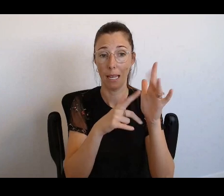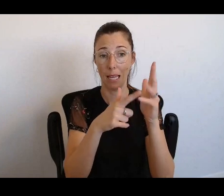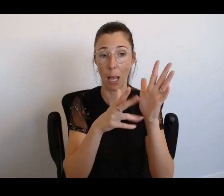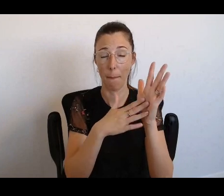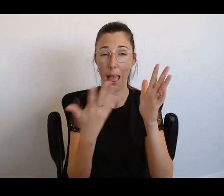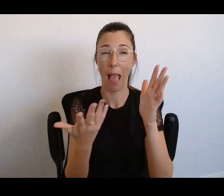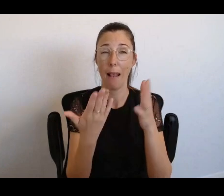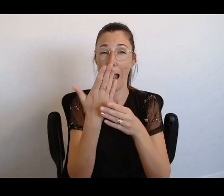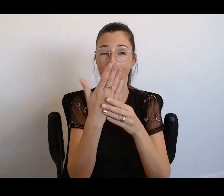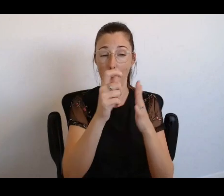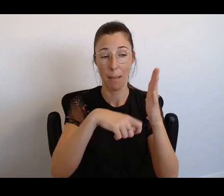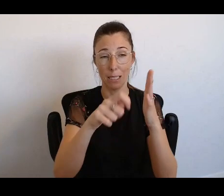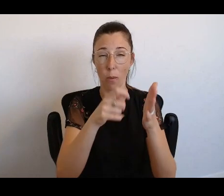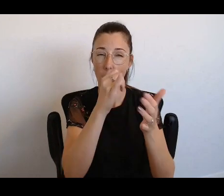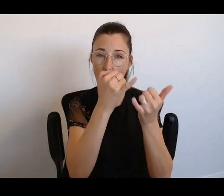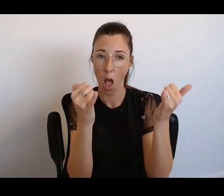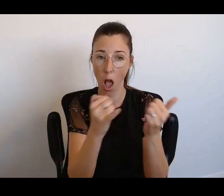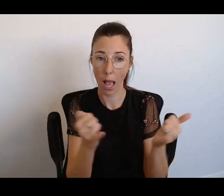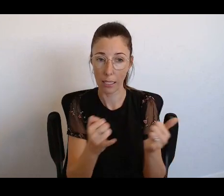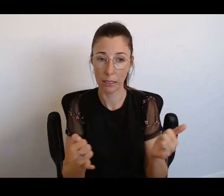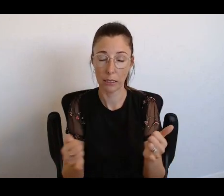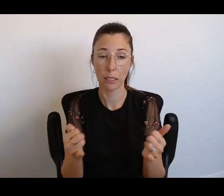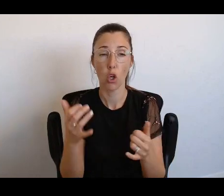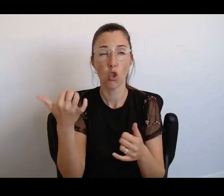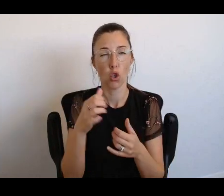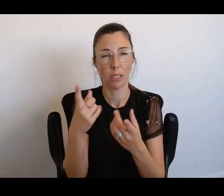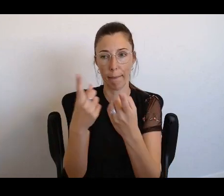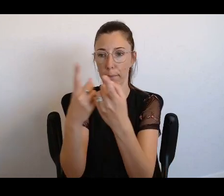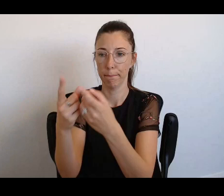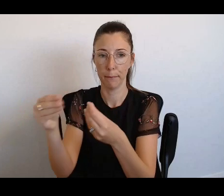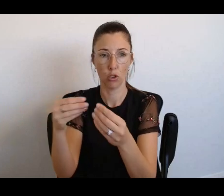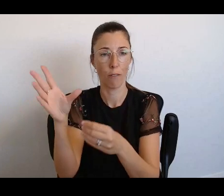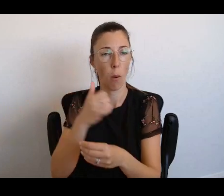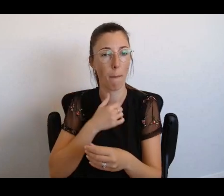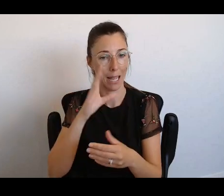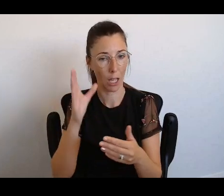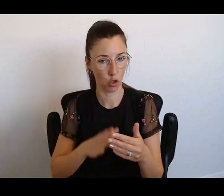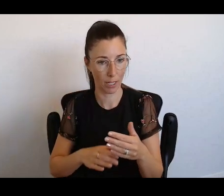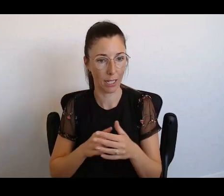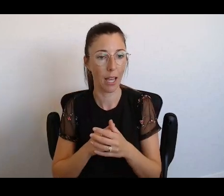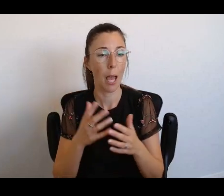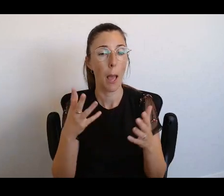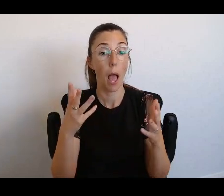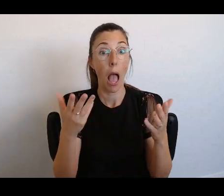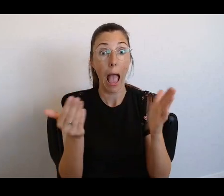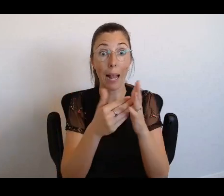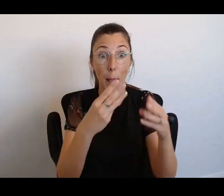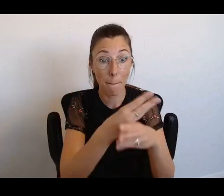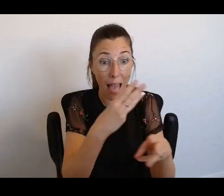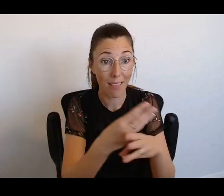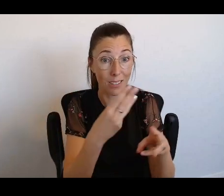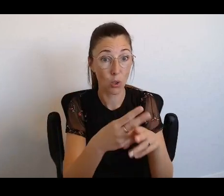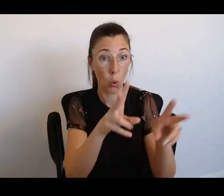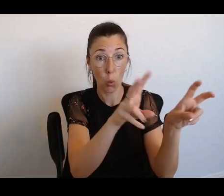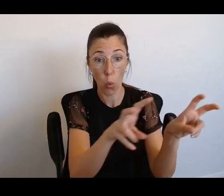shield designs from my country in far north Queensland, abstract figures and mathematical equations, as well as quotations from